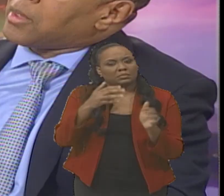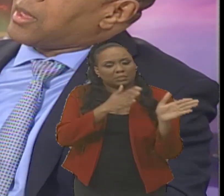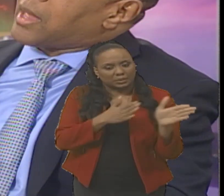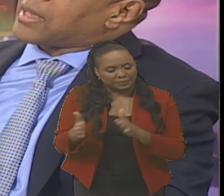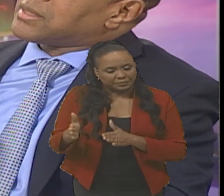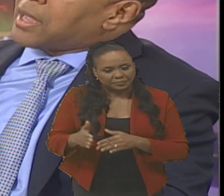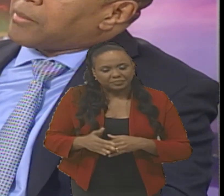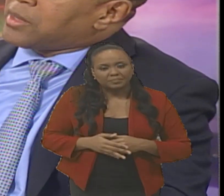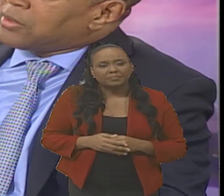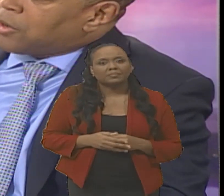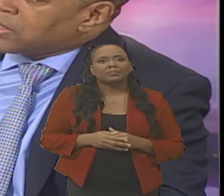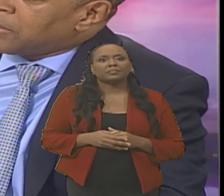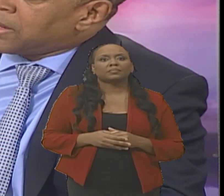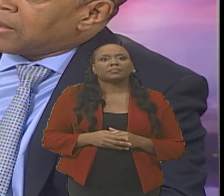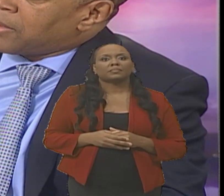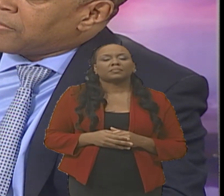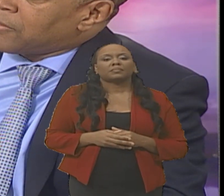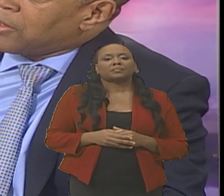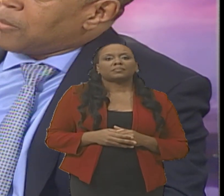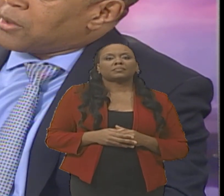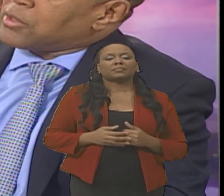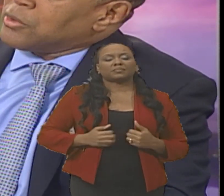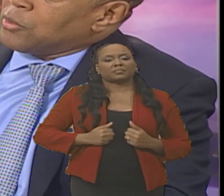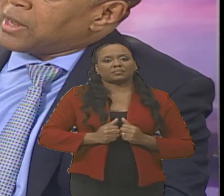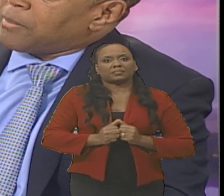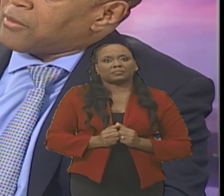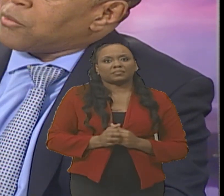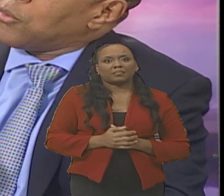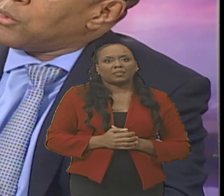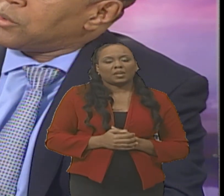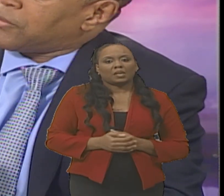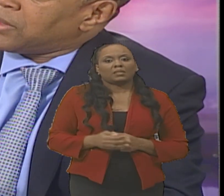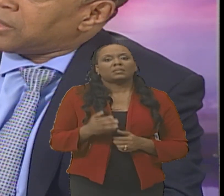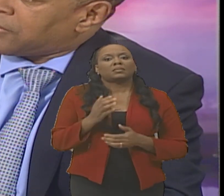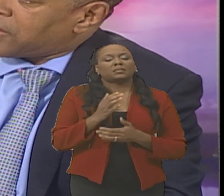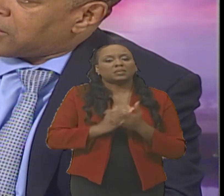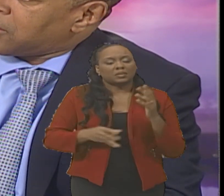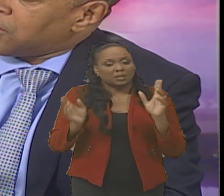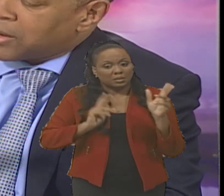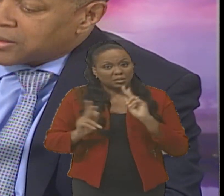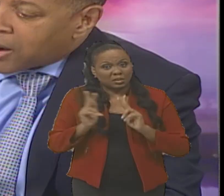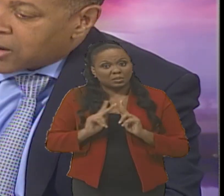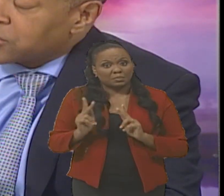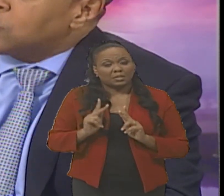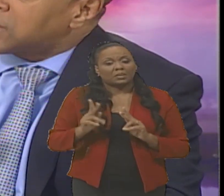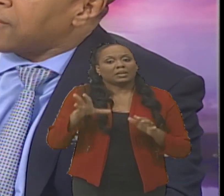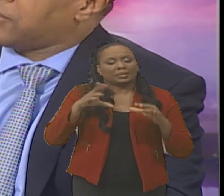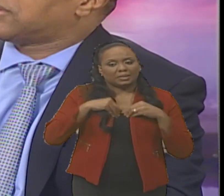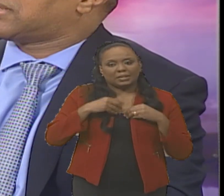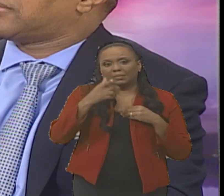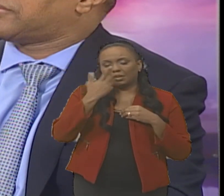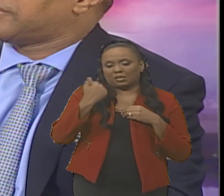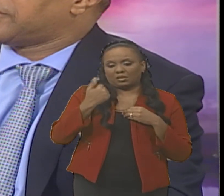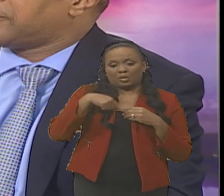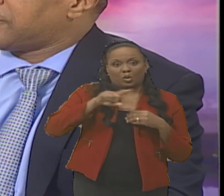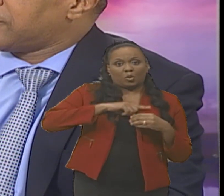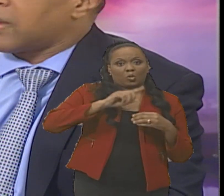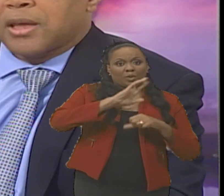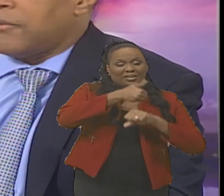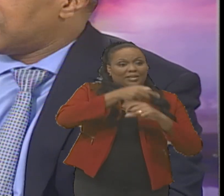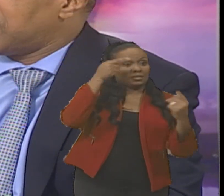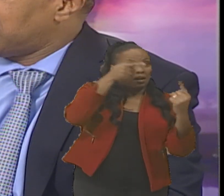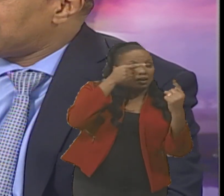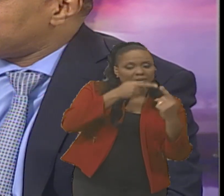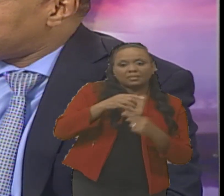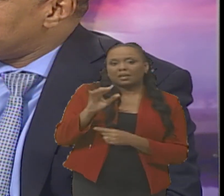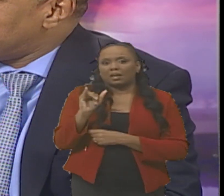then accept the endorsement of the IMF, because they know the IMF will hold your feet to the fire, to the targets you set for yourself. Wonderful.